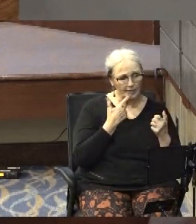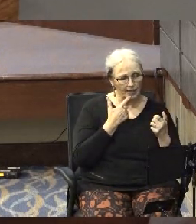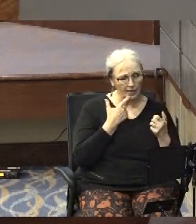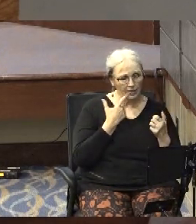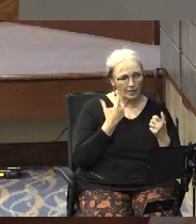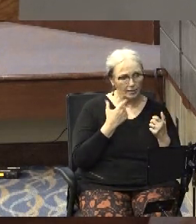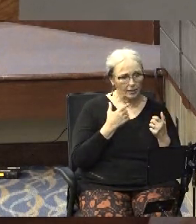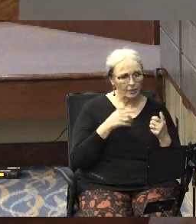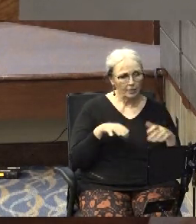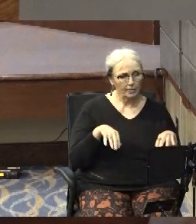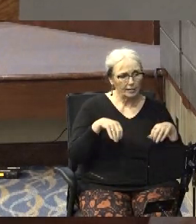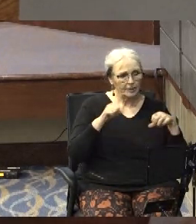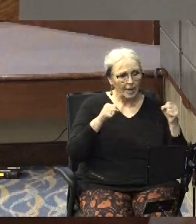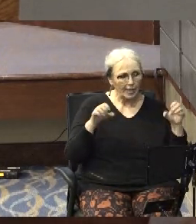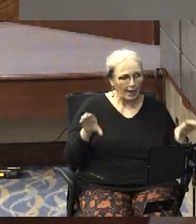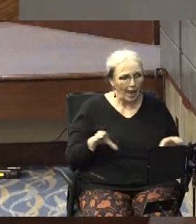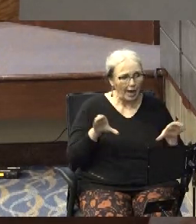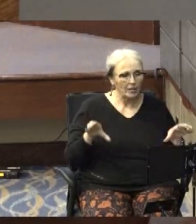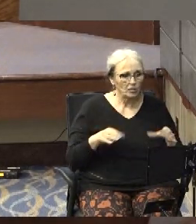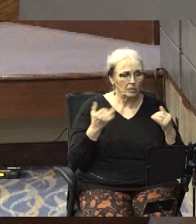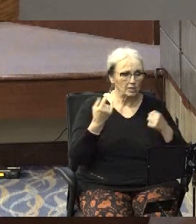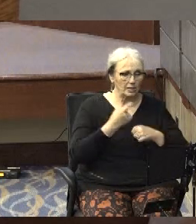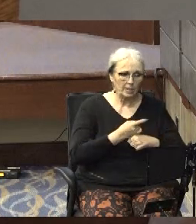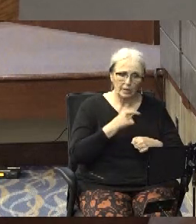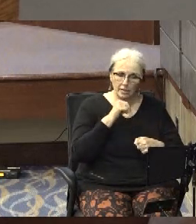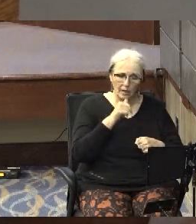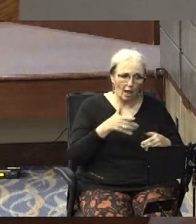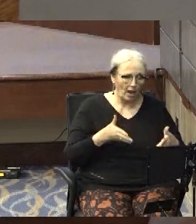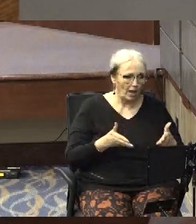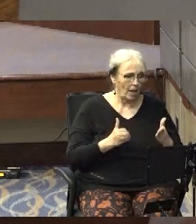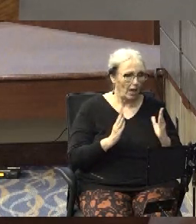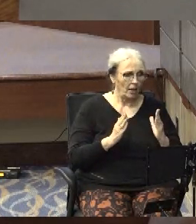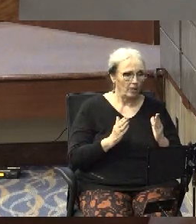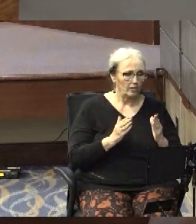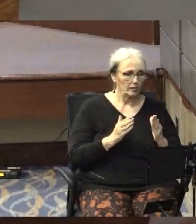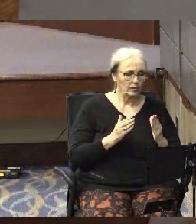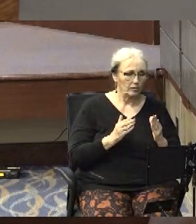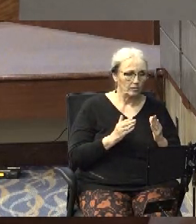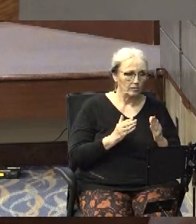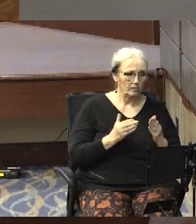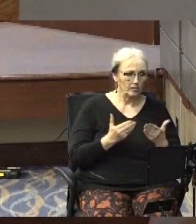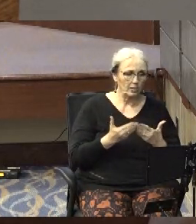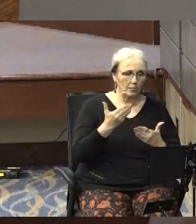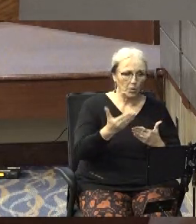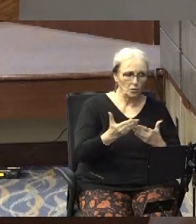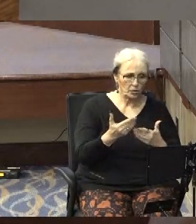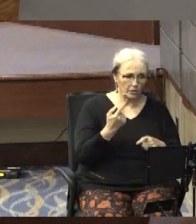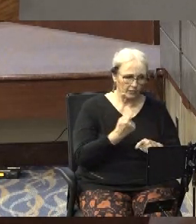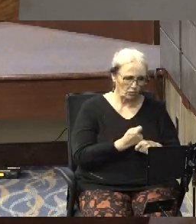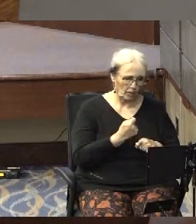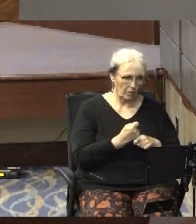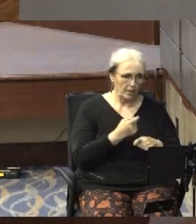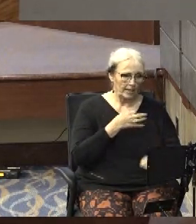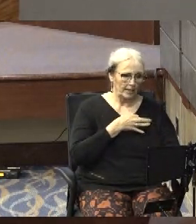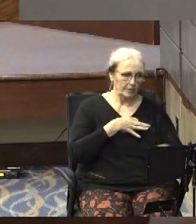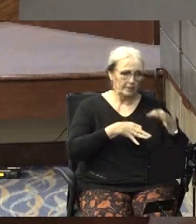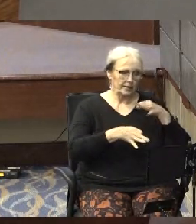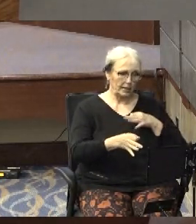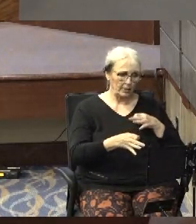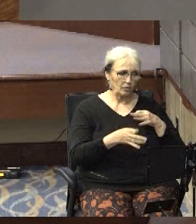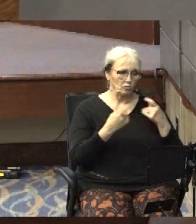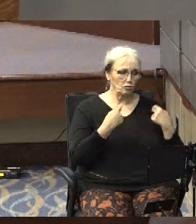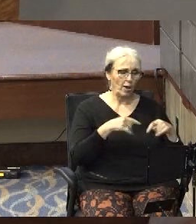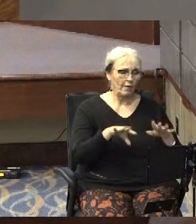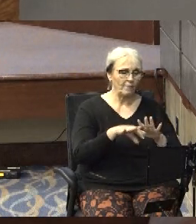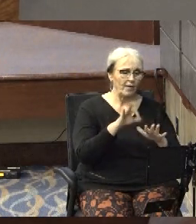taking action today to not allow the purchase of these Ford trucks instead to seek out a way to buy an